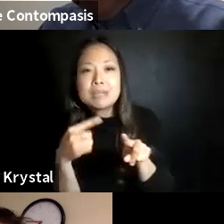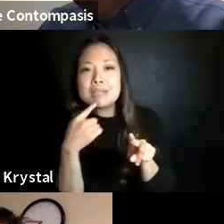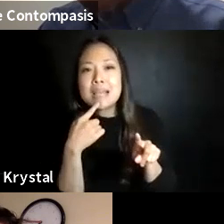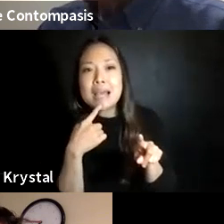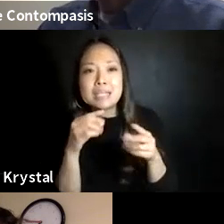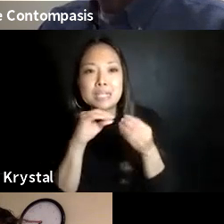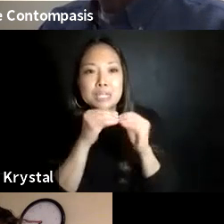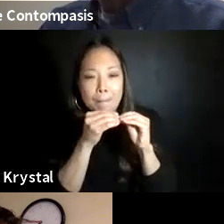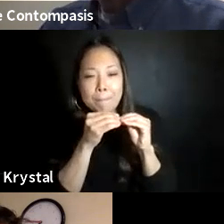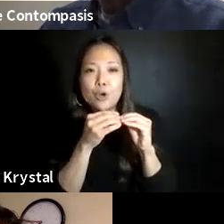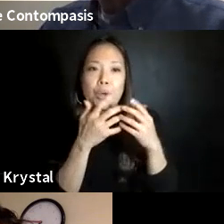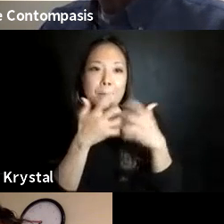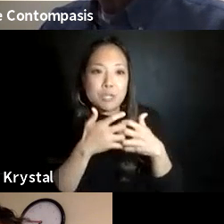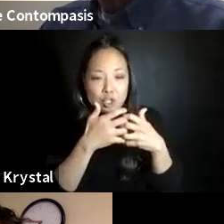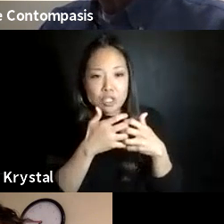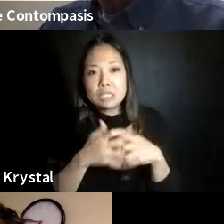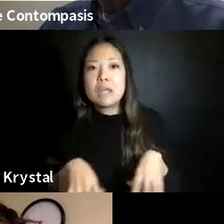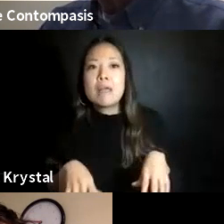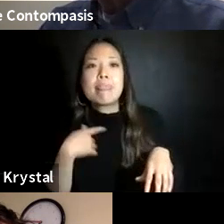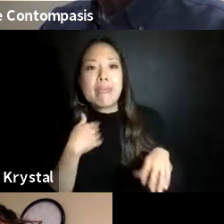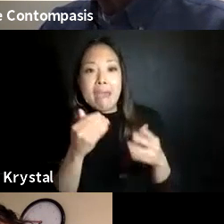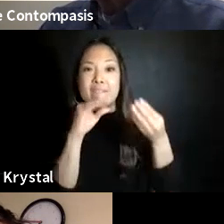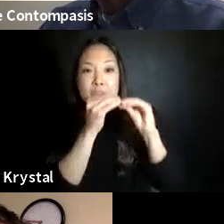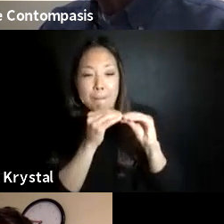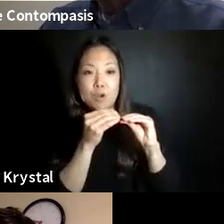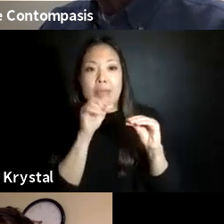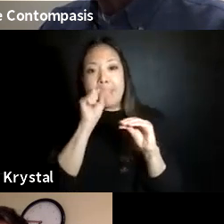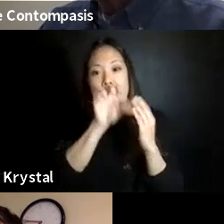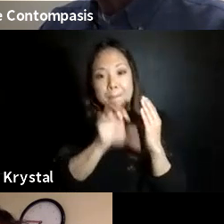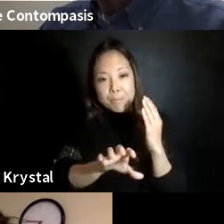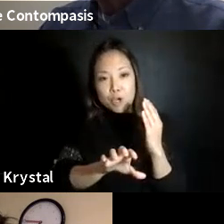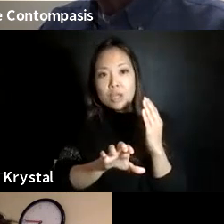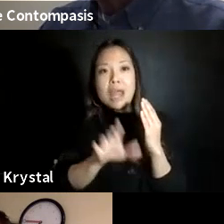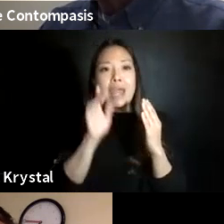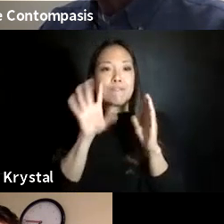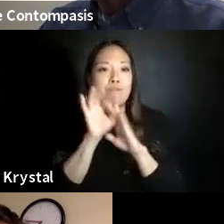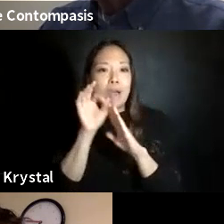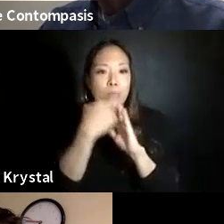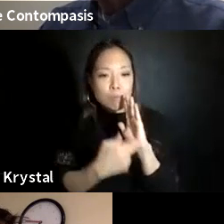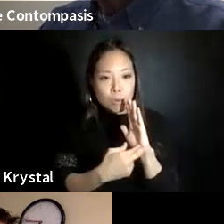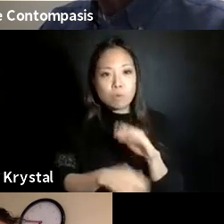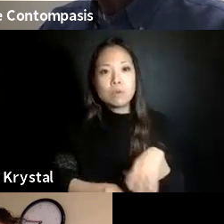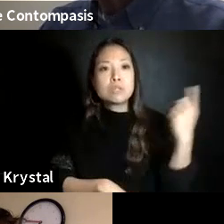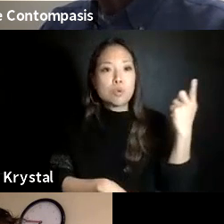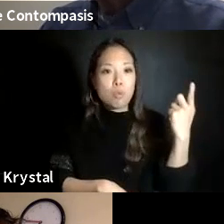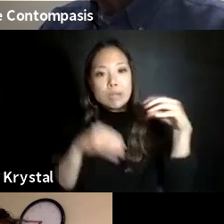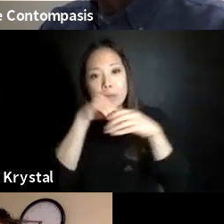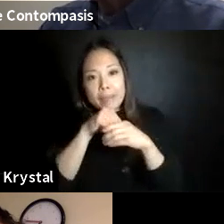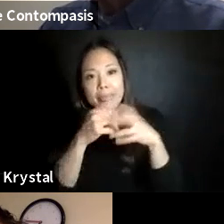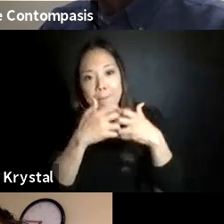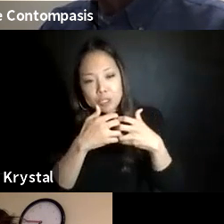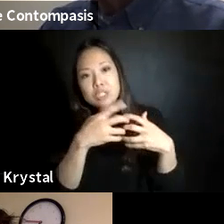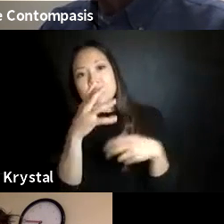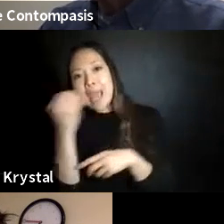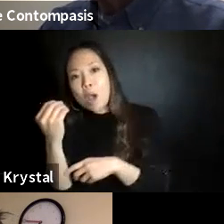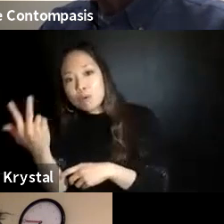the inputs and outputs, and they have to find the rule. So 1 goes into the machine, 3 comes out, 2 goes into the machine, 4 comes out,